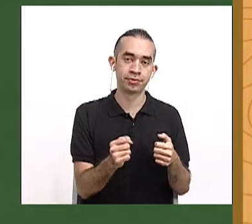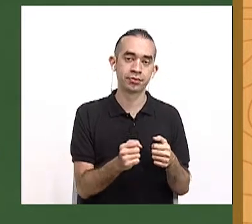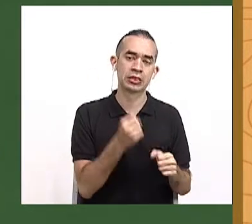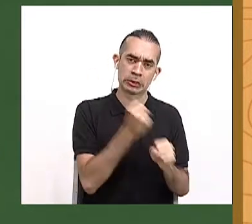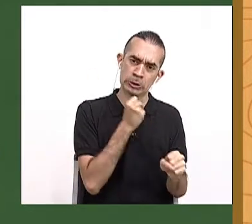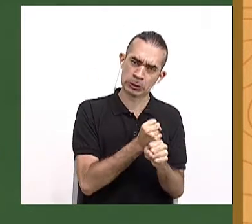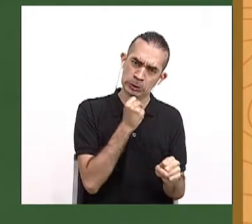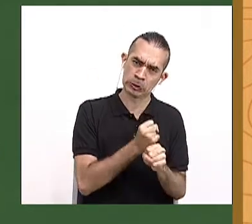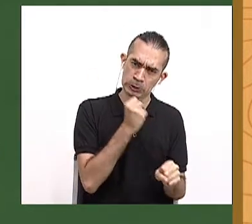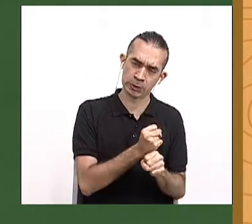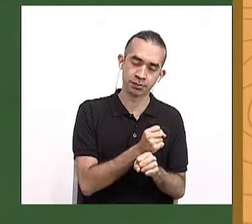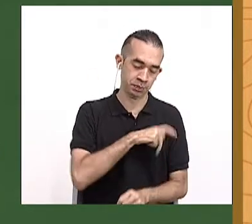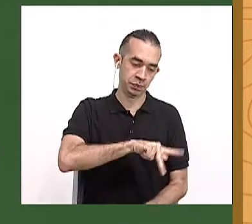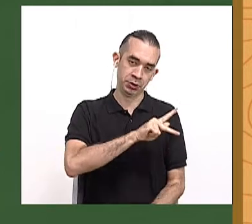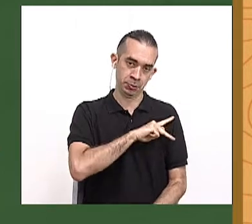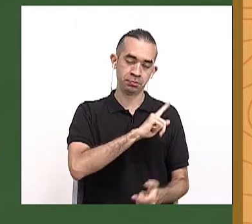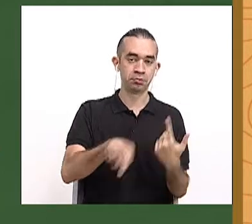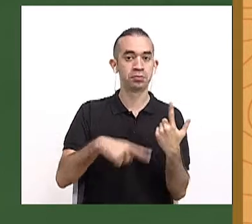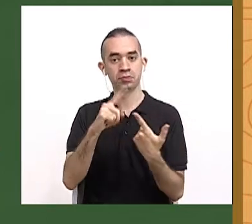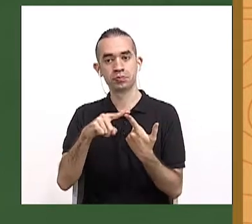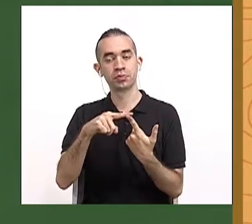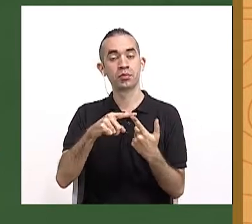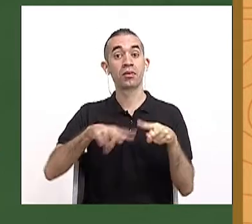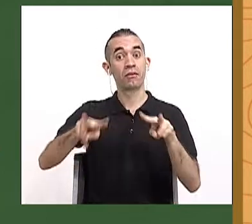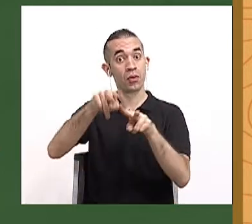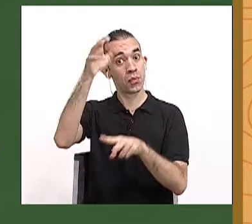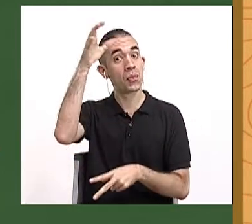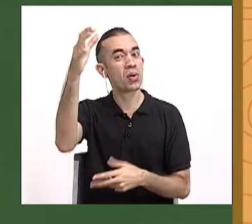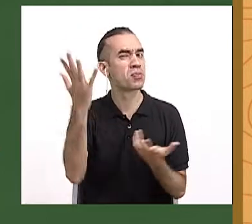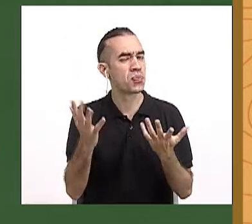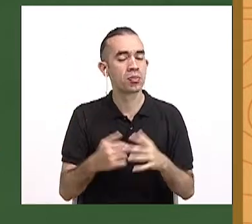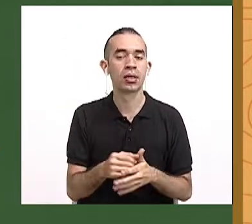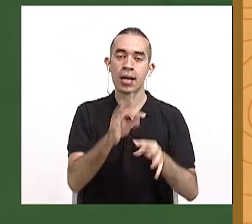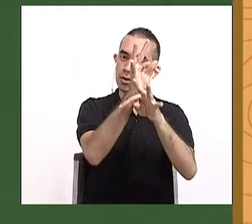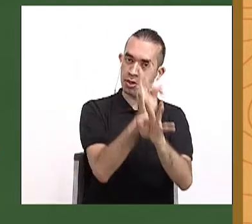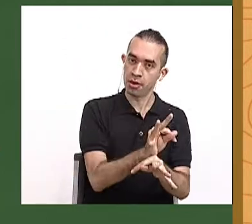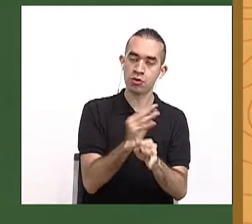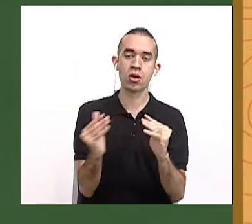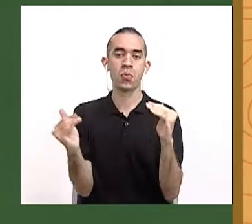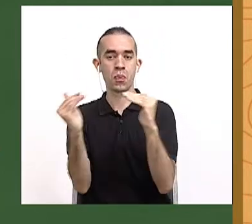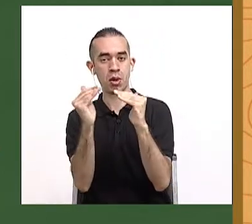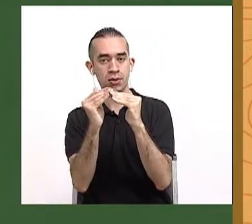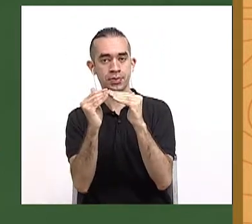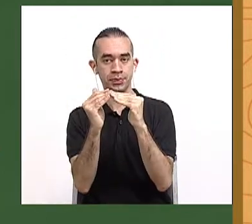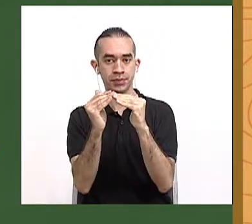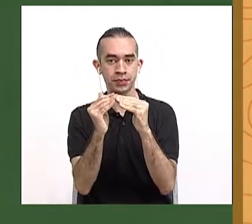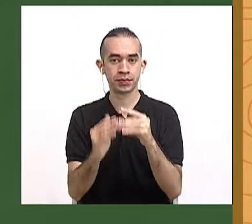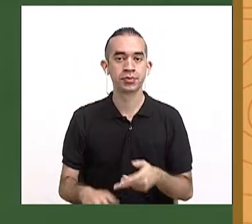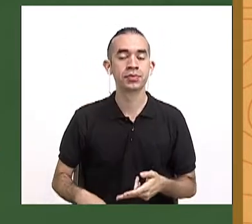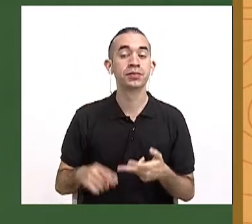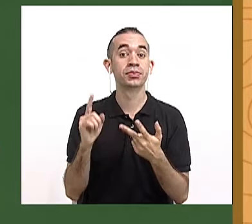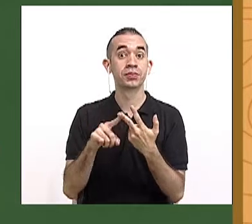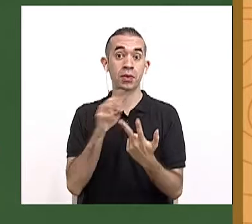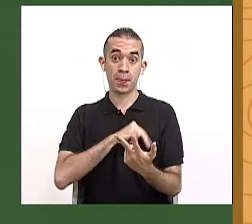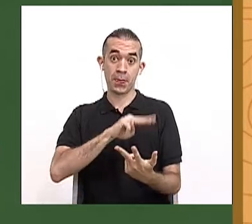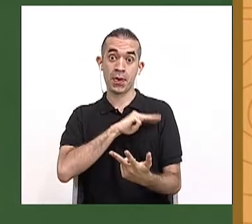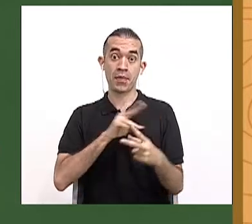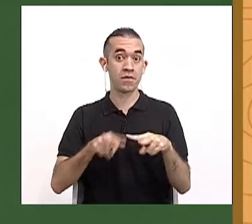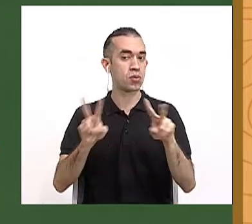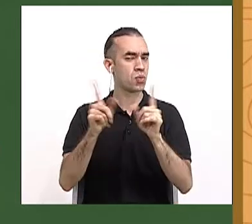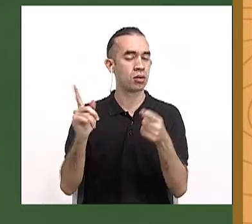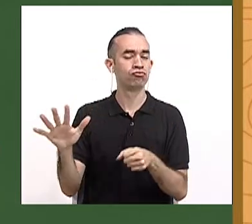this is very personal. For cultural values, we have tradition and equality. As moral values, we have